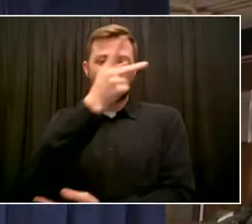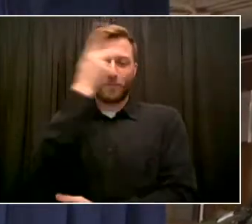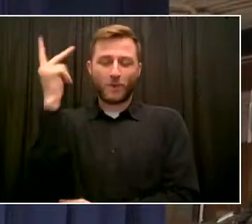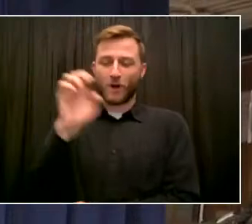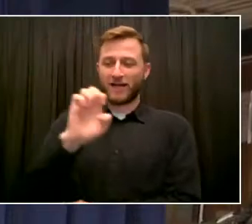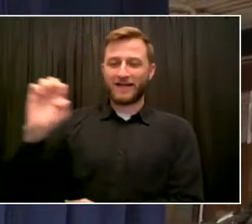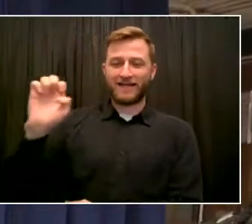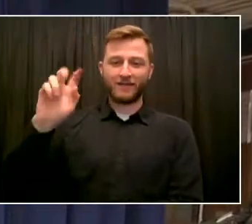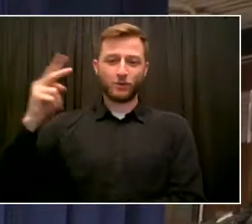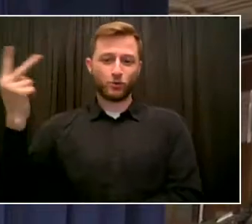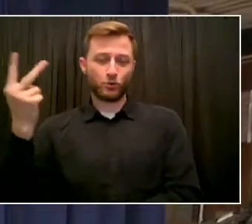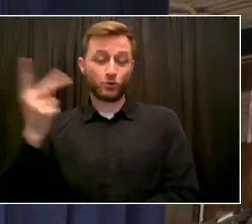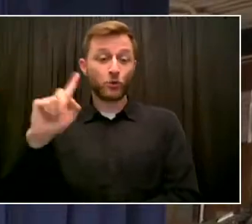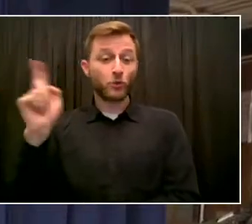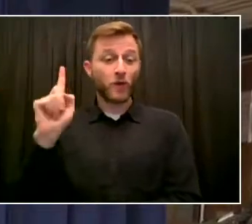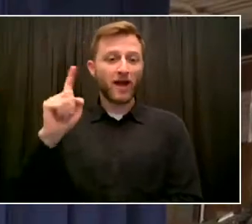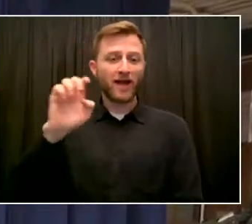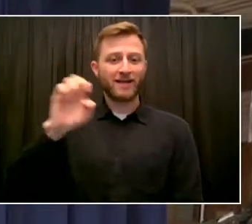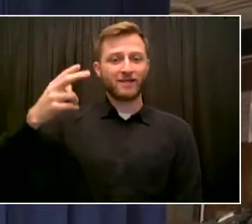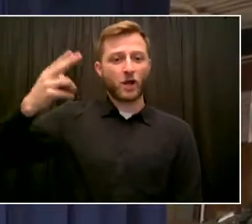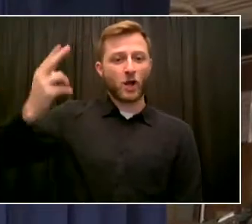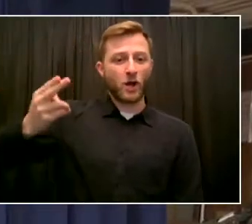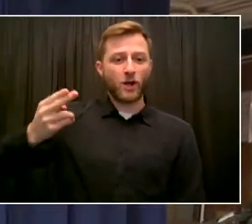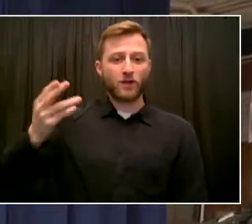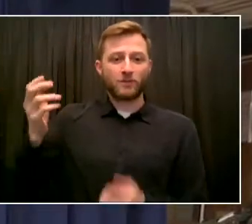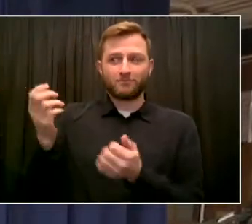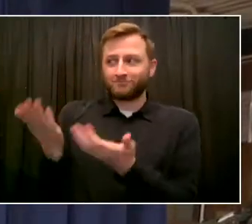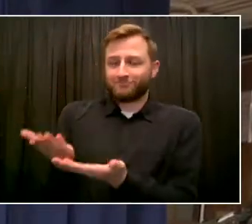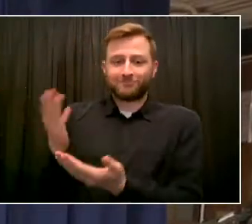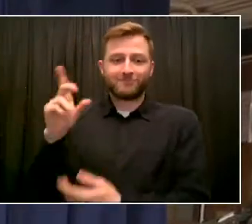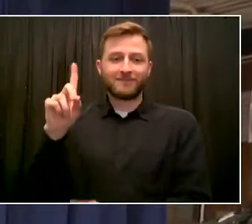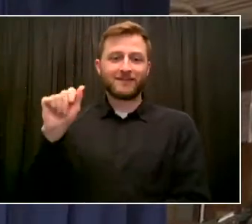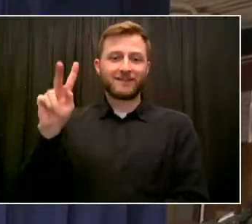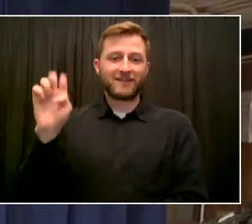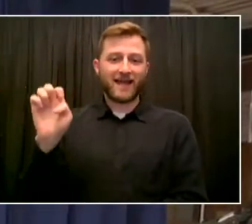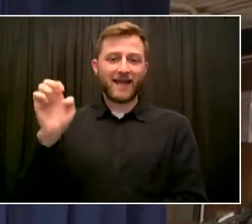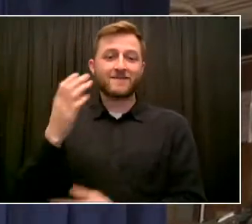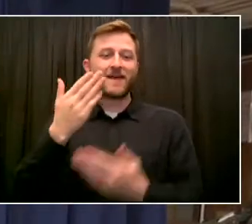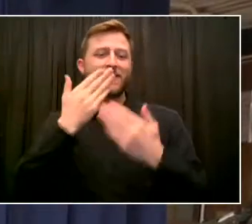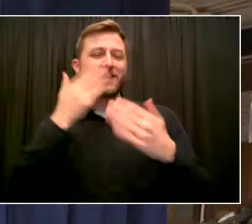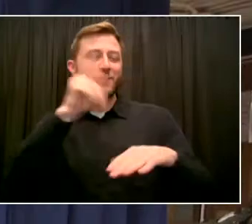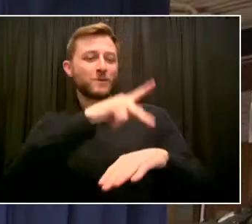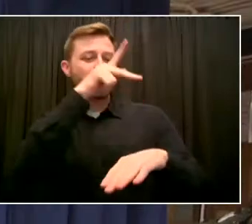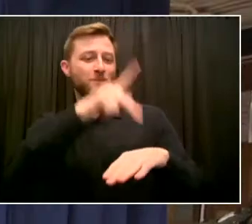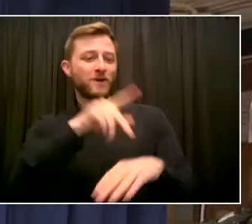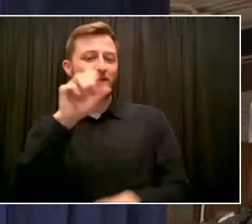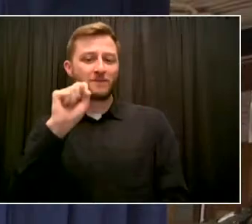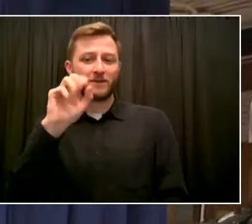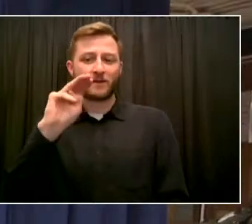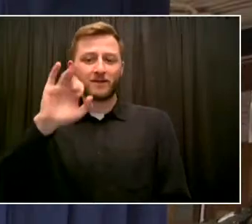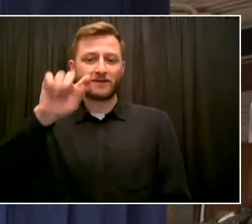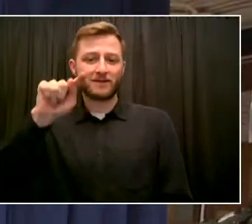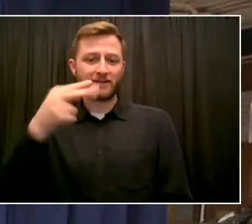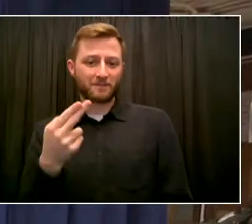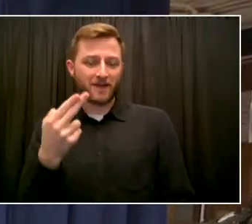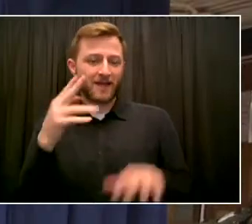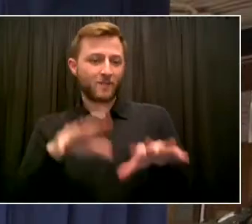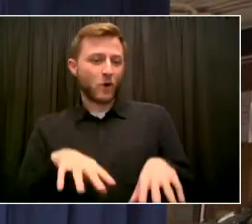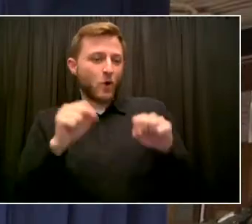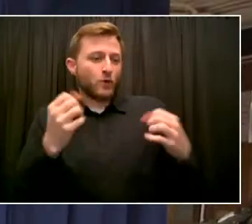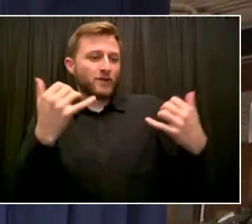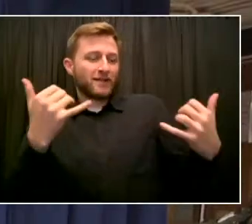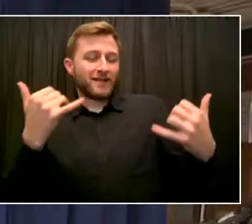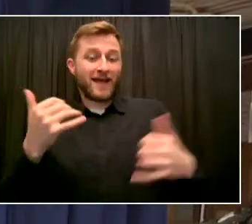Harlem. Thank you, Principal Smith, for hosting this day. Today, we are doing vaccinations day 2. And I'm